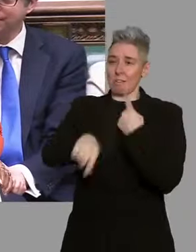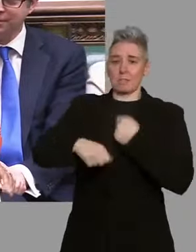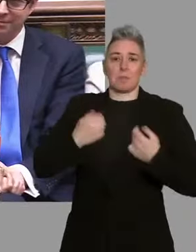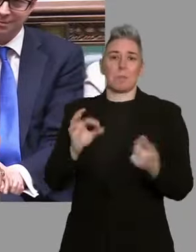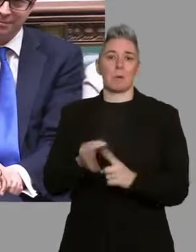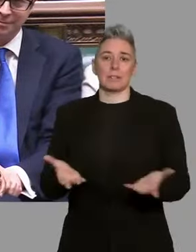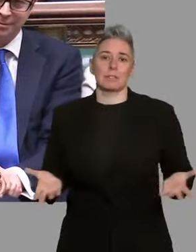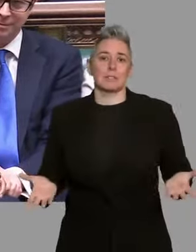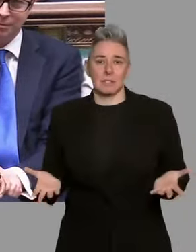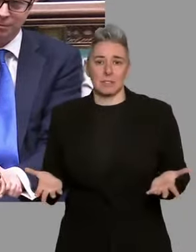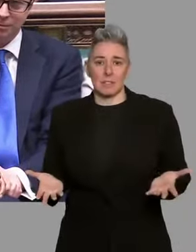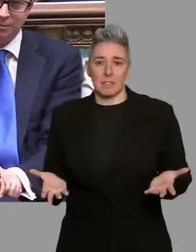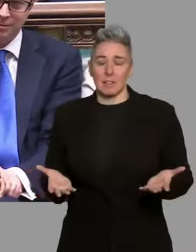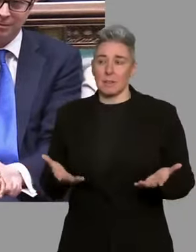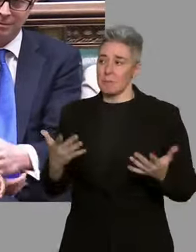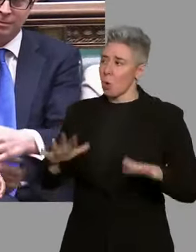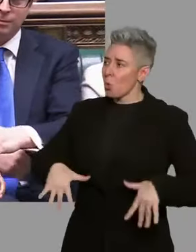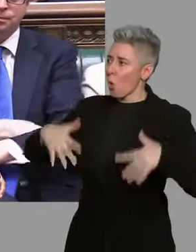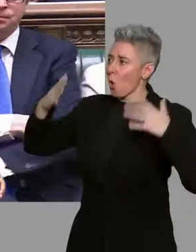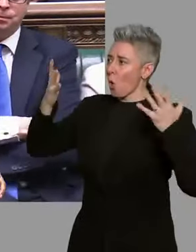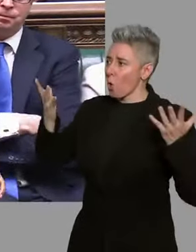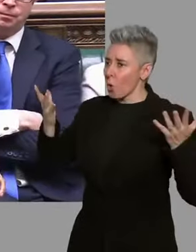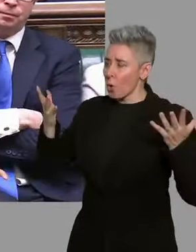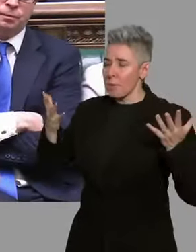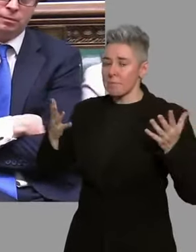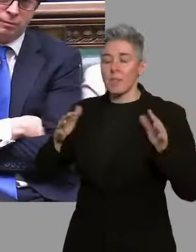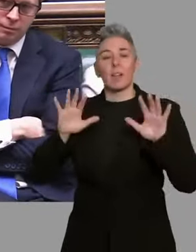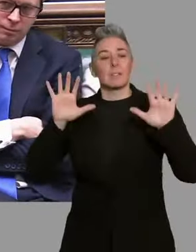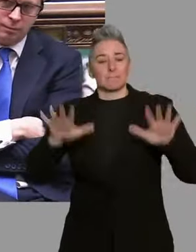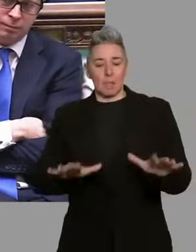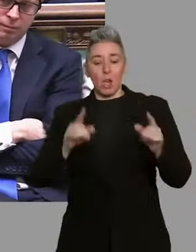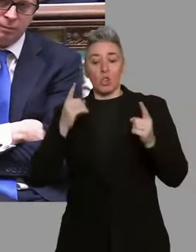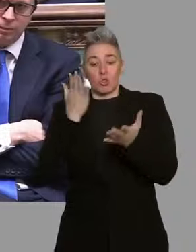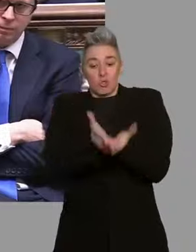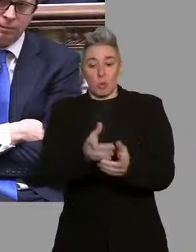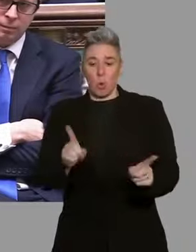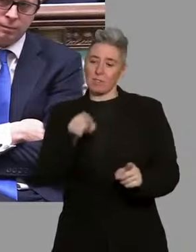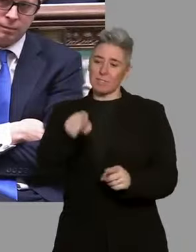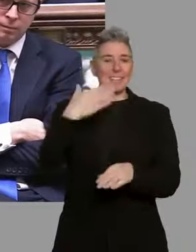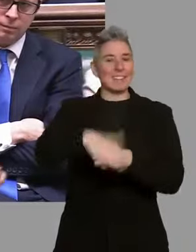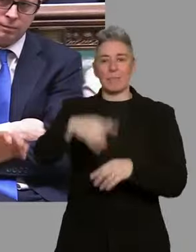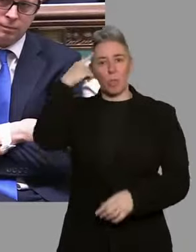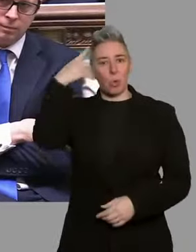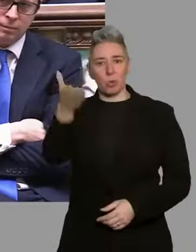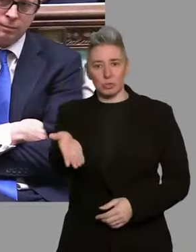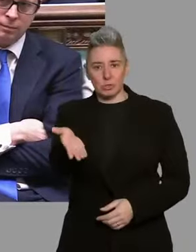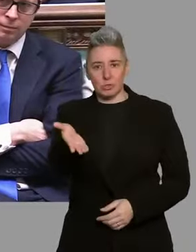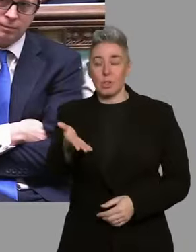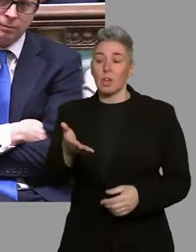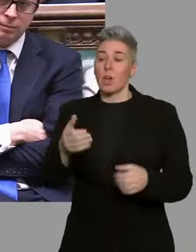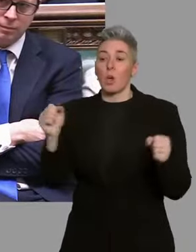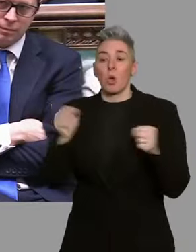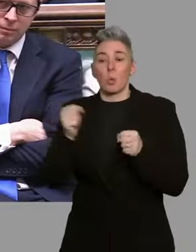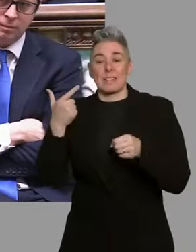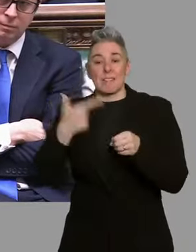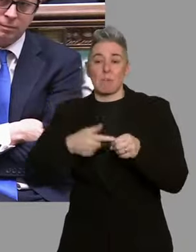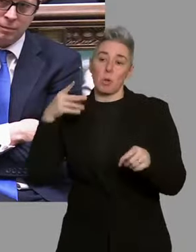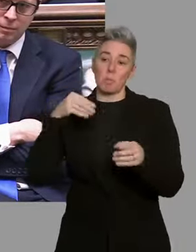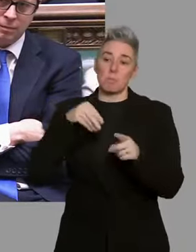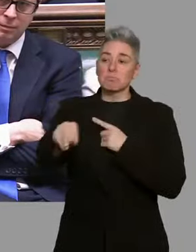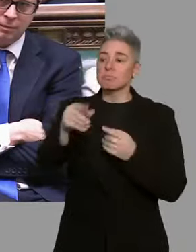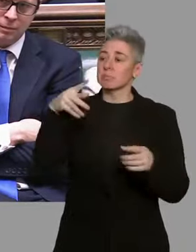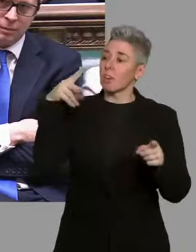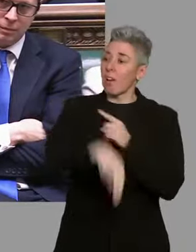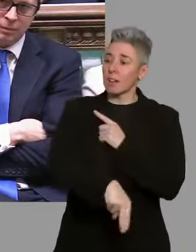The truth is, he didn't think this through. Cutting winter fuel payments isn't just callous. It may not make savings. It could actually cost us all